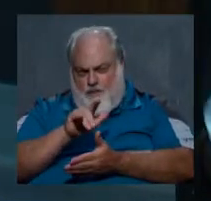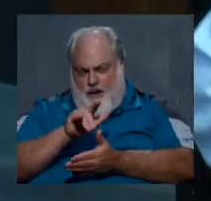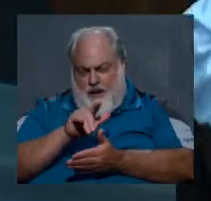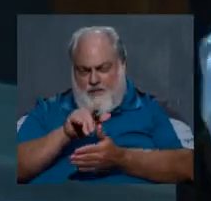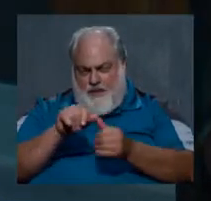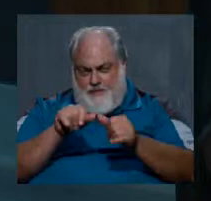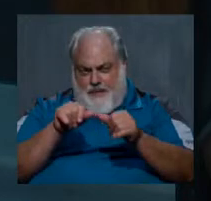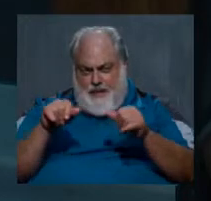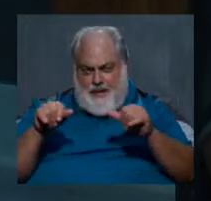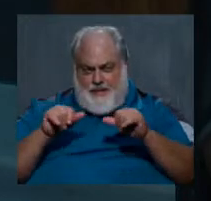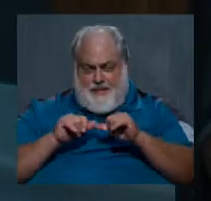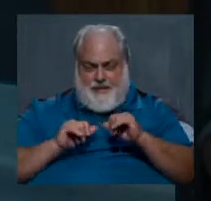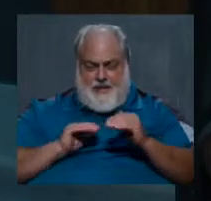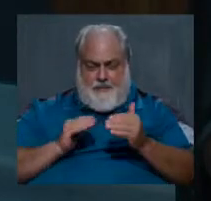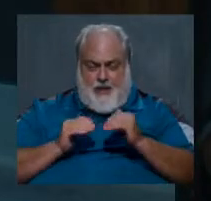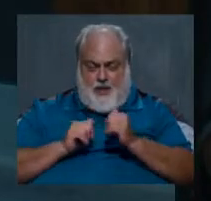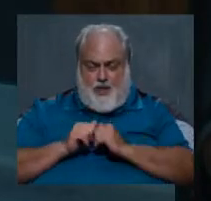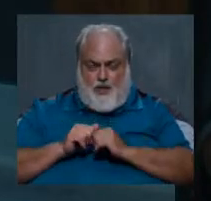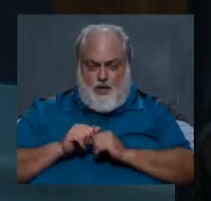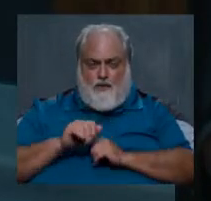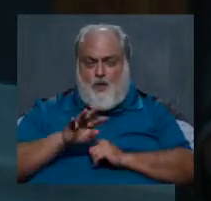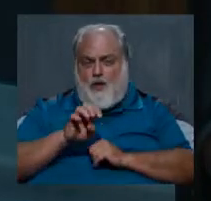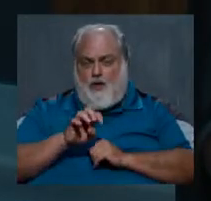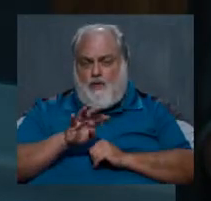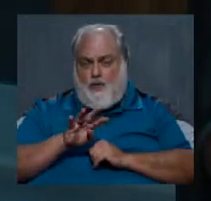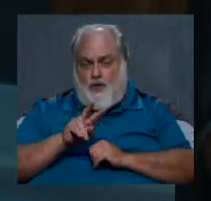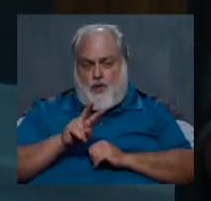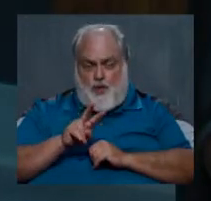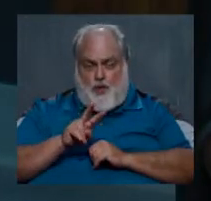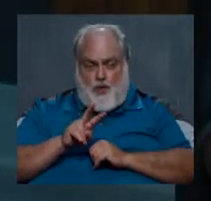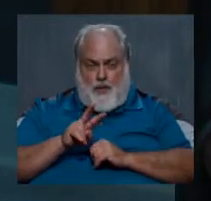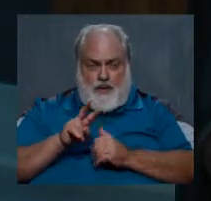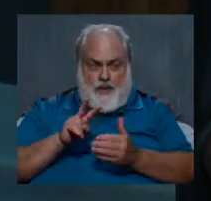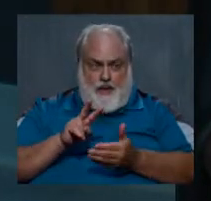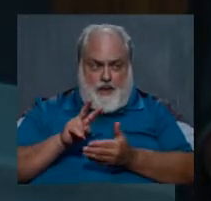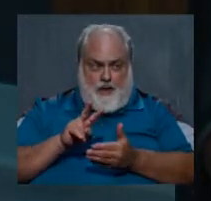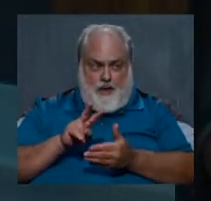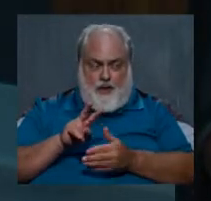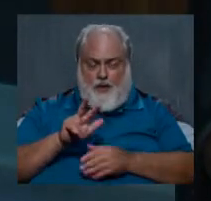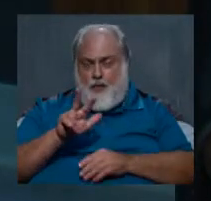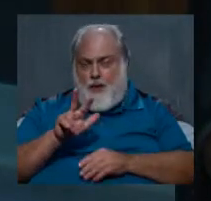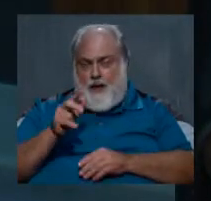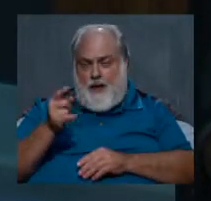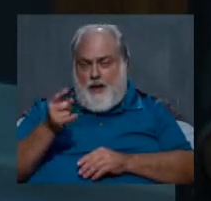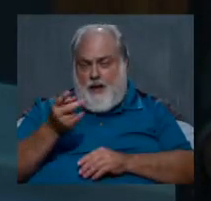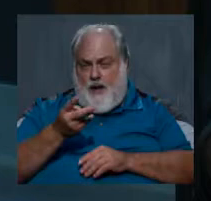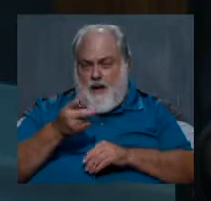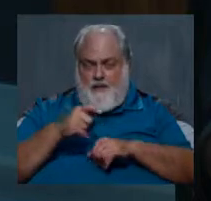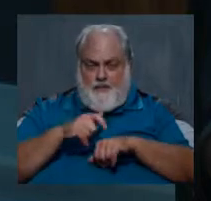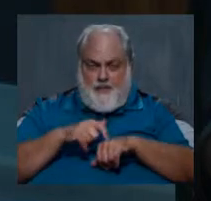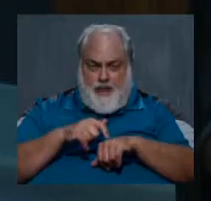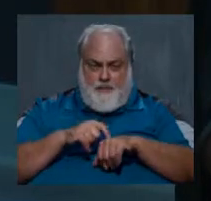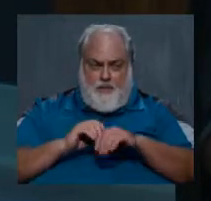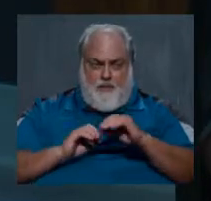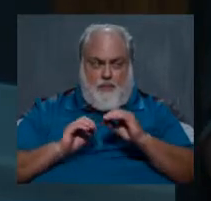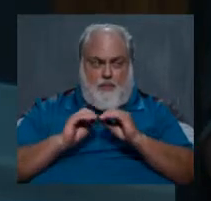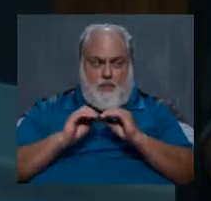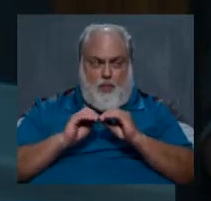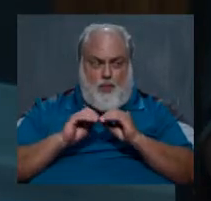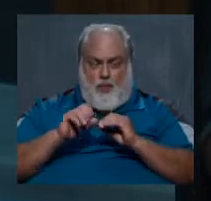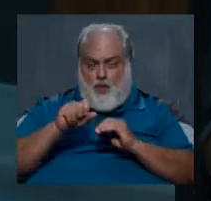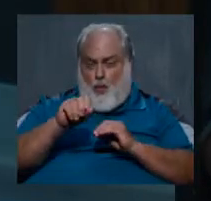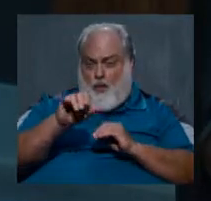spaces compared to the 442 spaces here, or 3.5 times as much. So actually